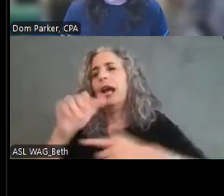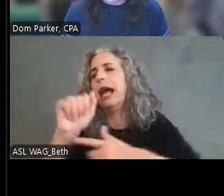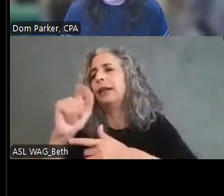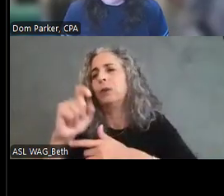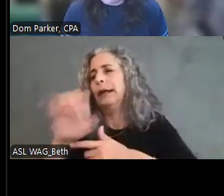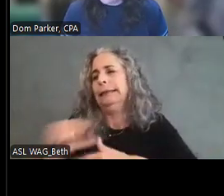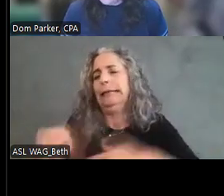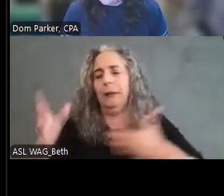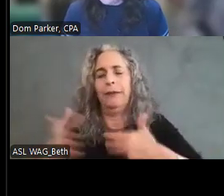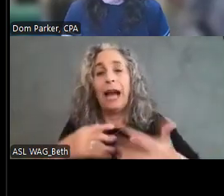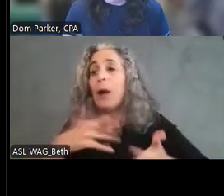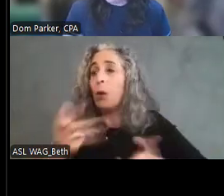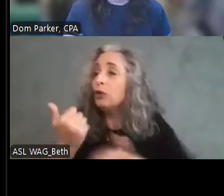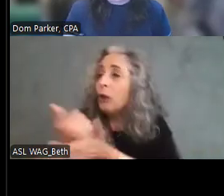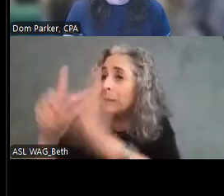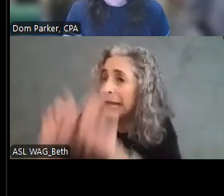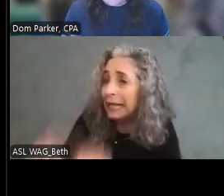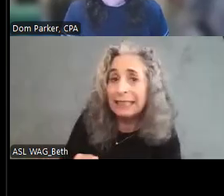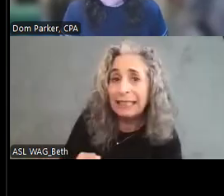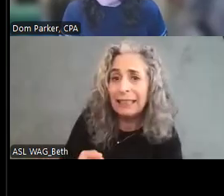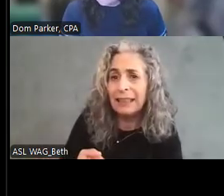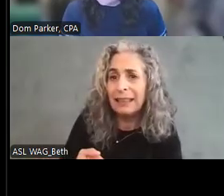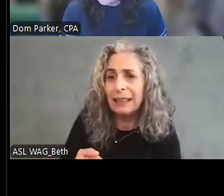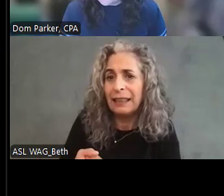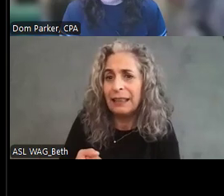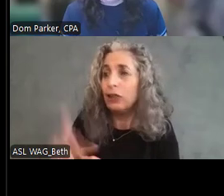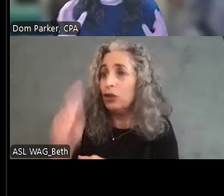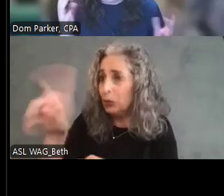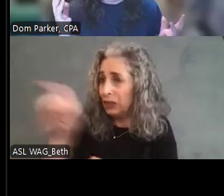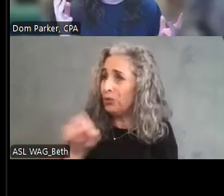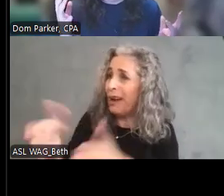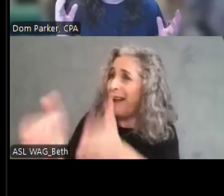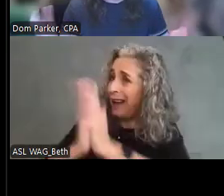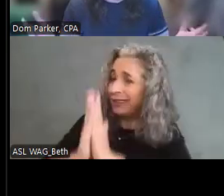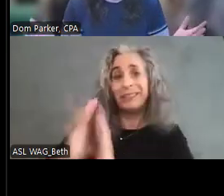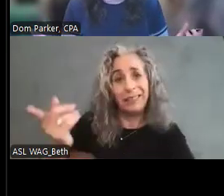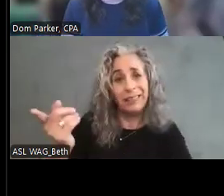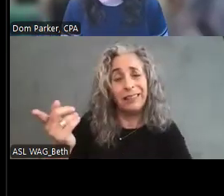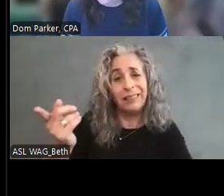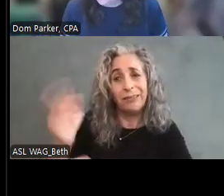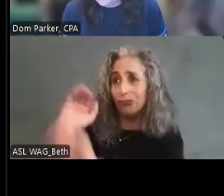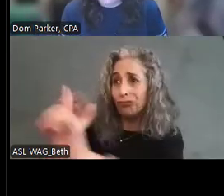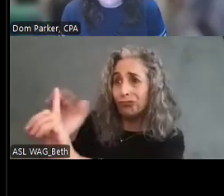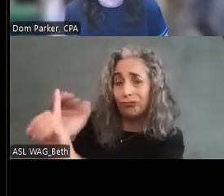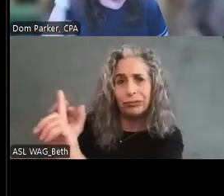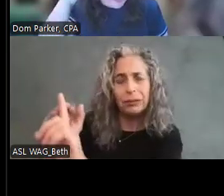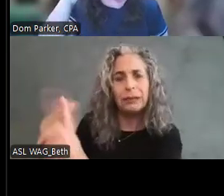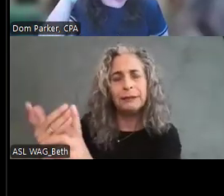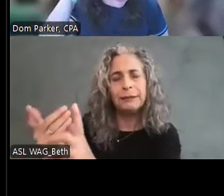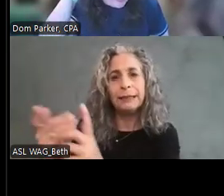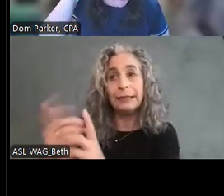I would love to help testing. I think as well, just asking and putting yourself out there as well. It can be